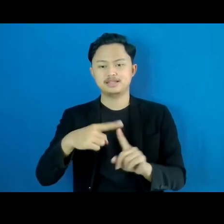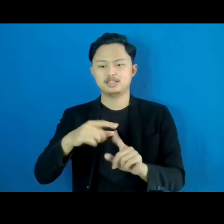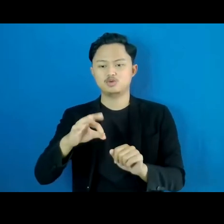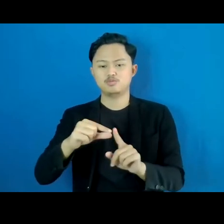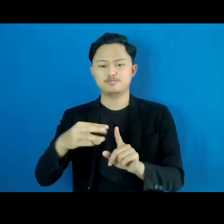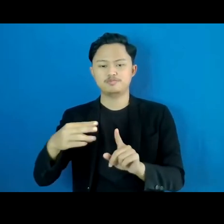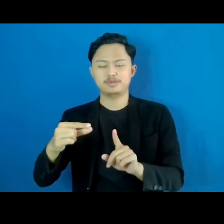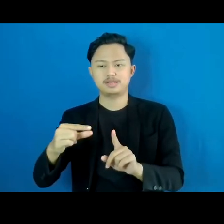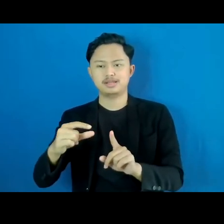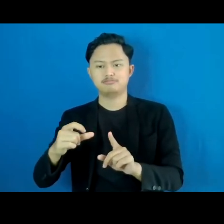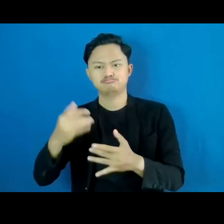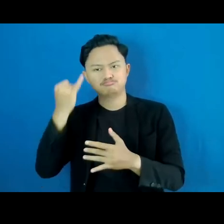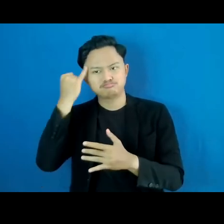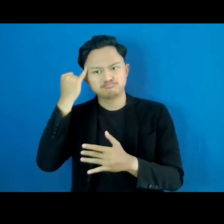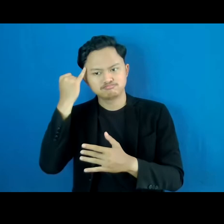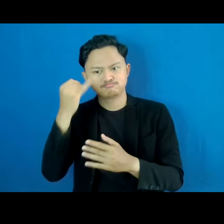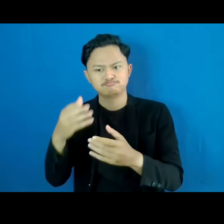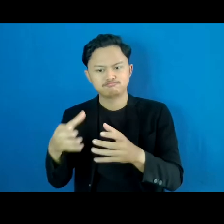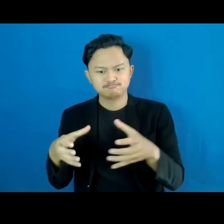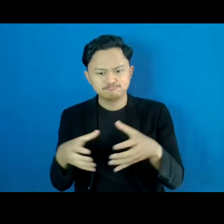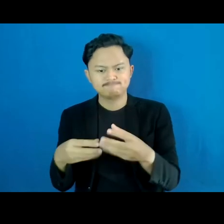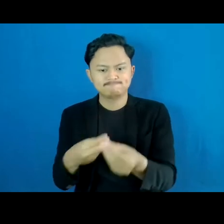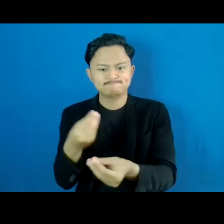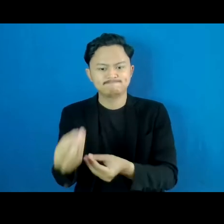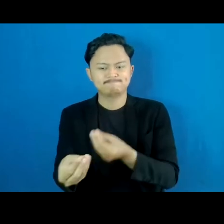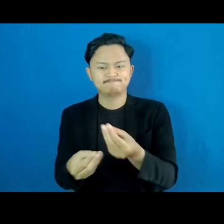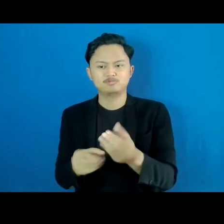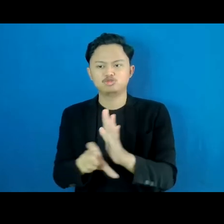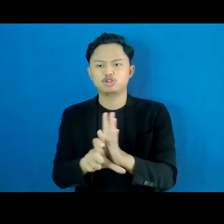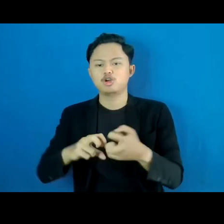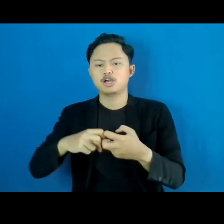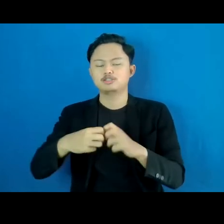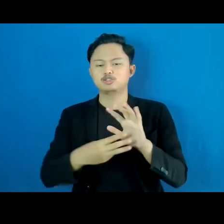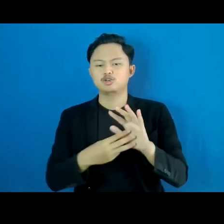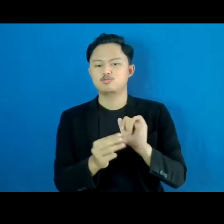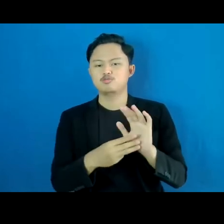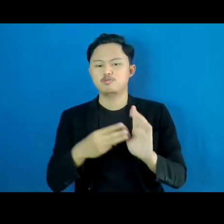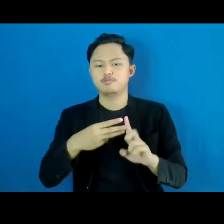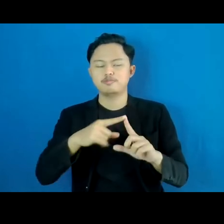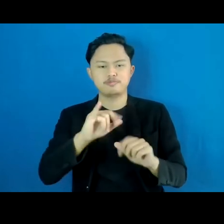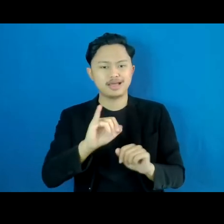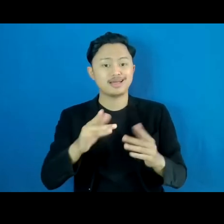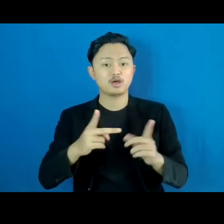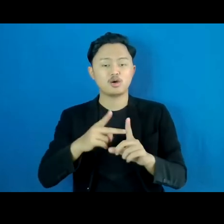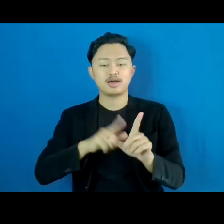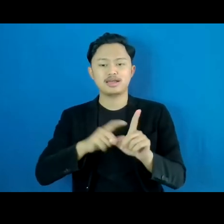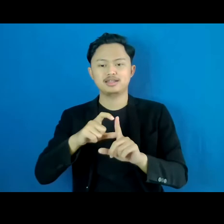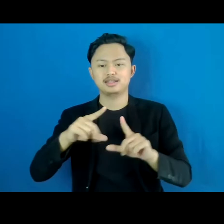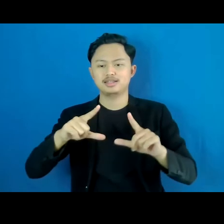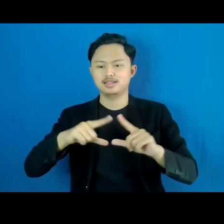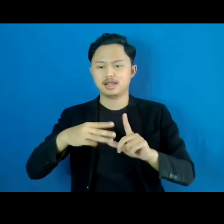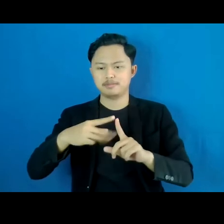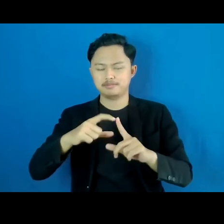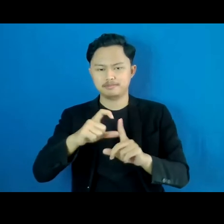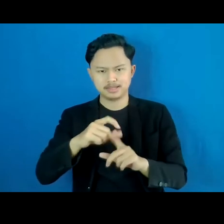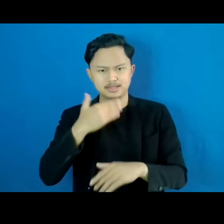Olectra and bus operators, with the case study of Mumbai, Pune, and Hyderabad. And thank you once again, Ms. Sharapada